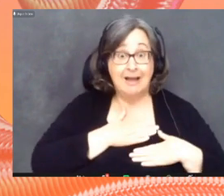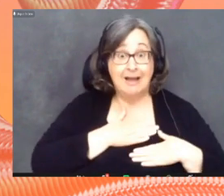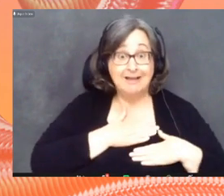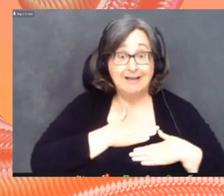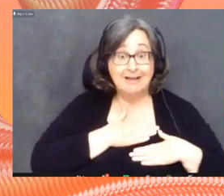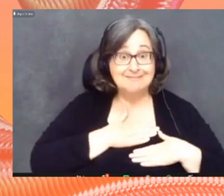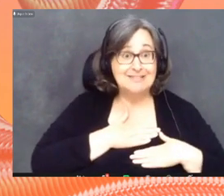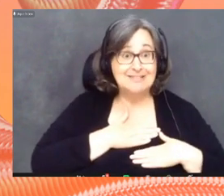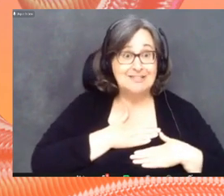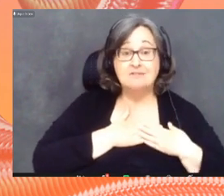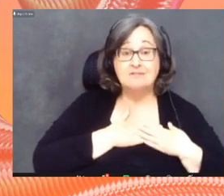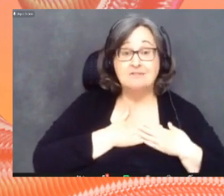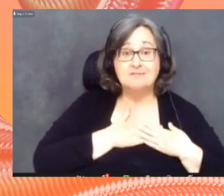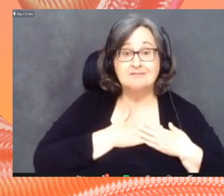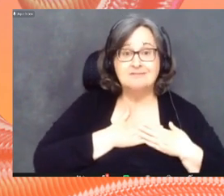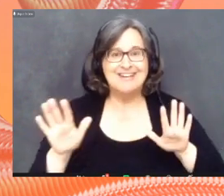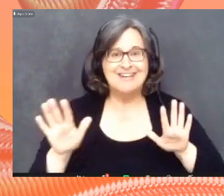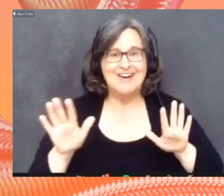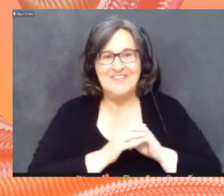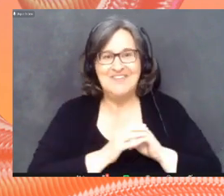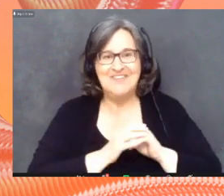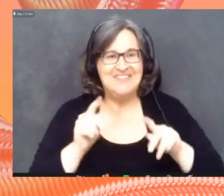Incredible.